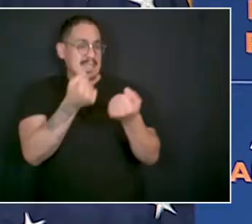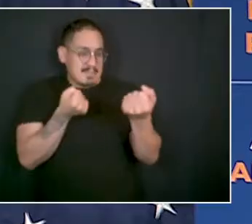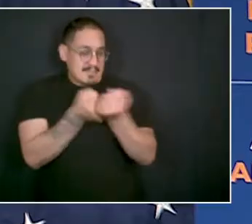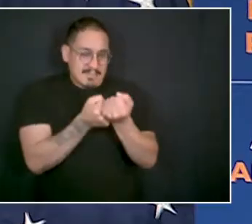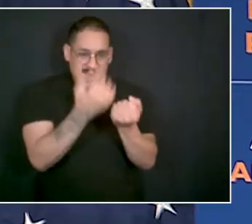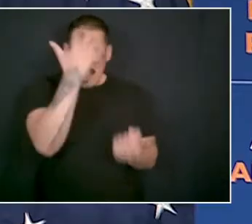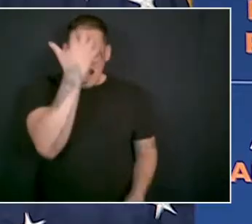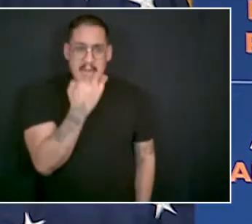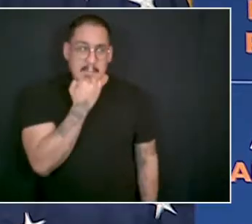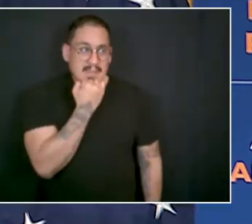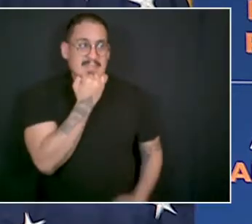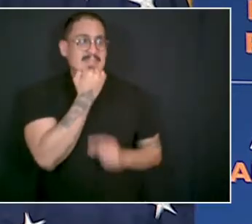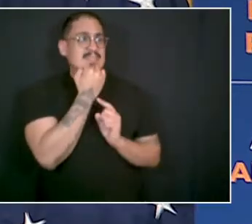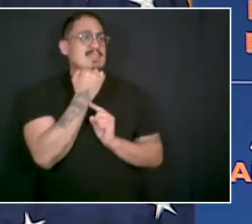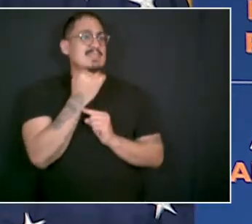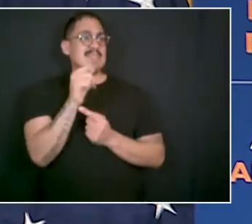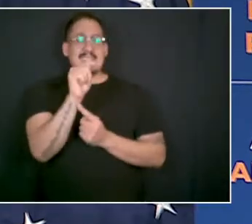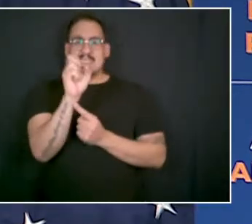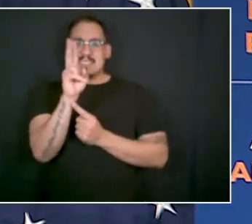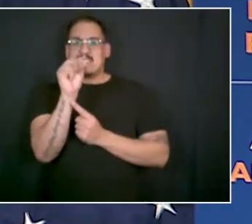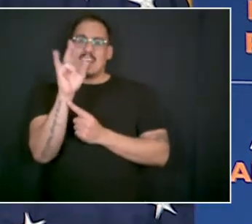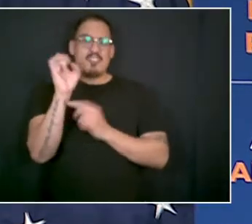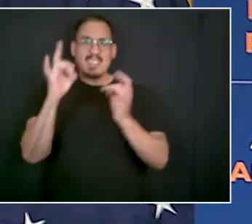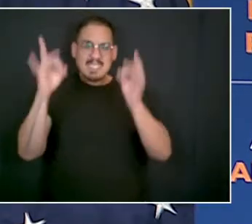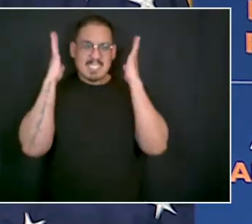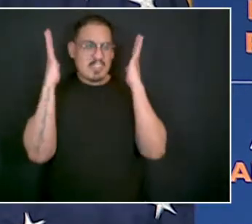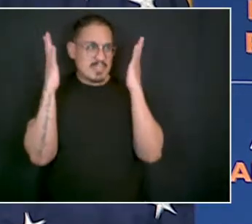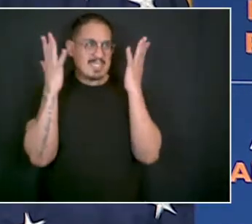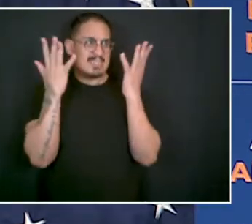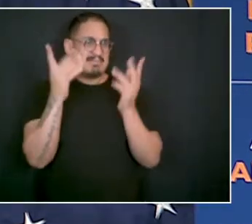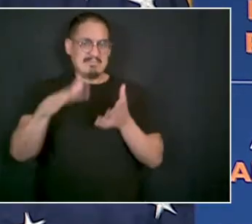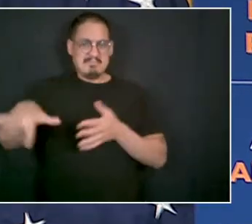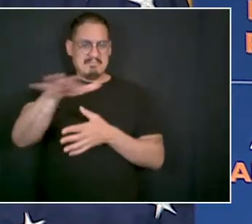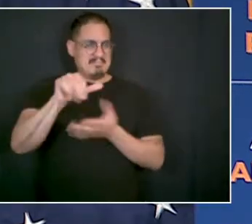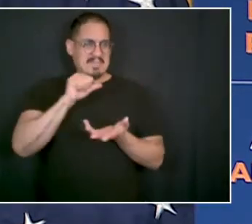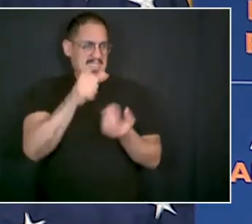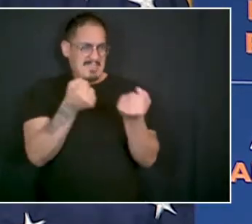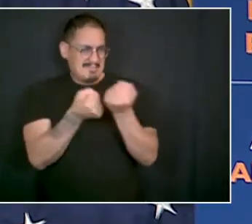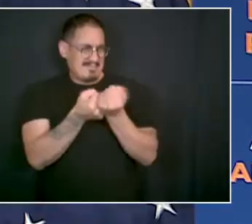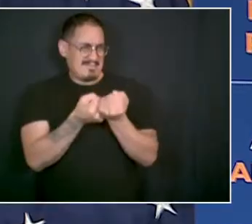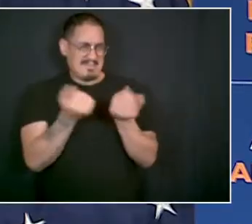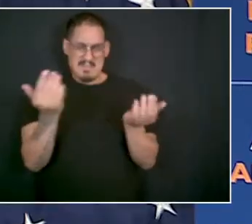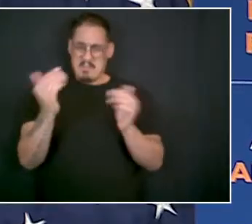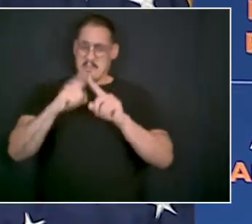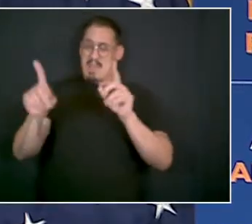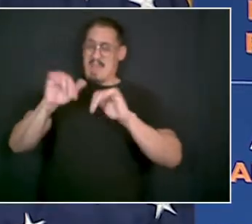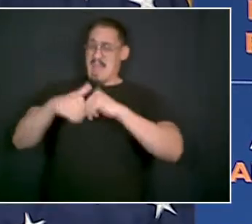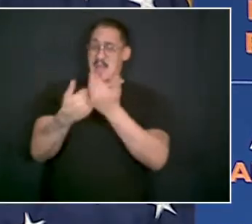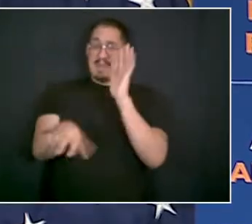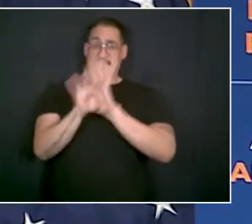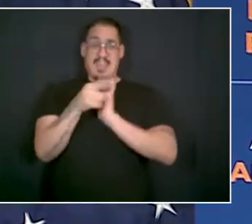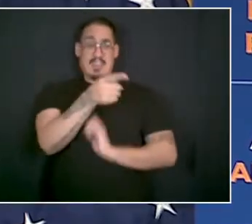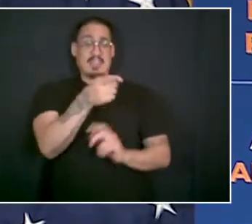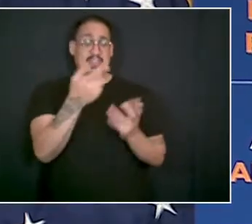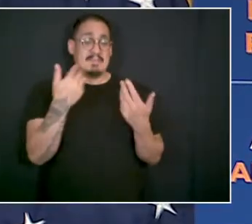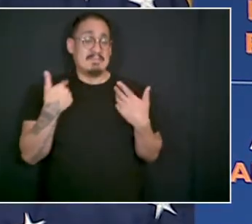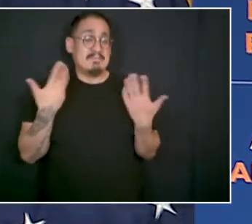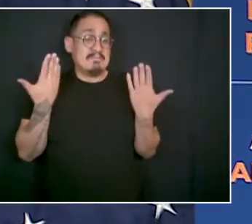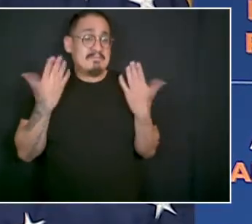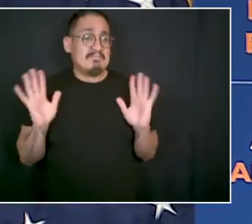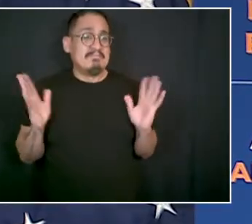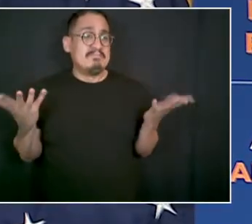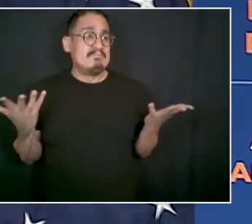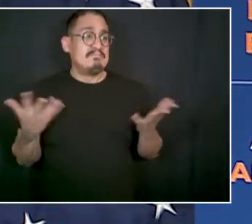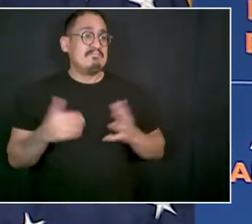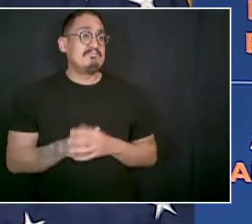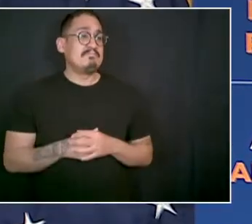somehow DHS found out about. well, I don't know what's the extent of the evidence. They would have to